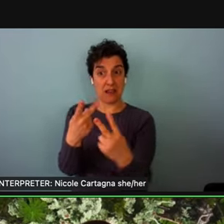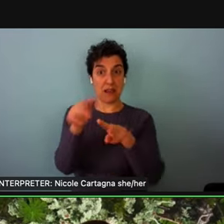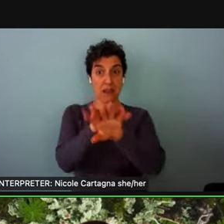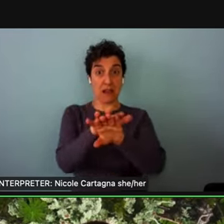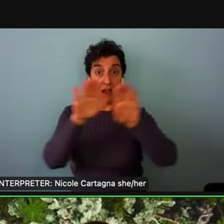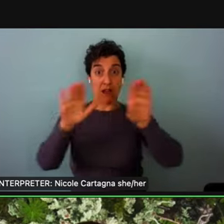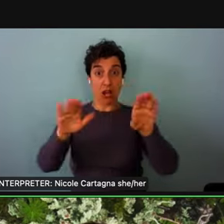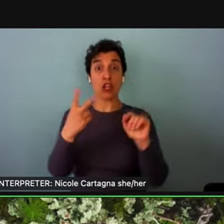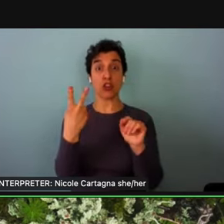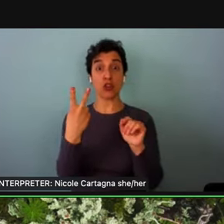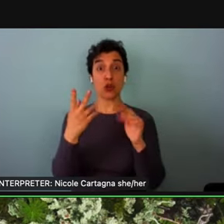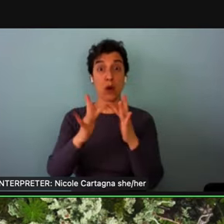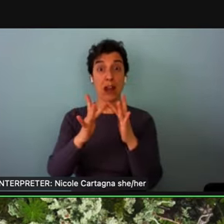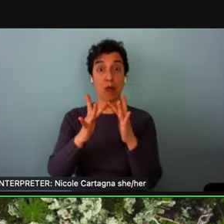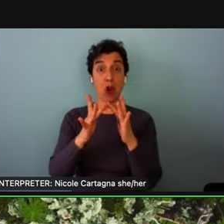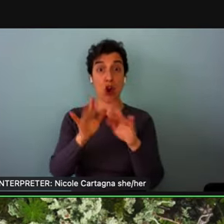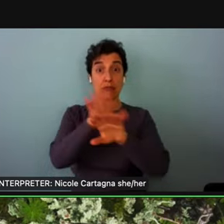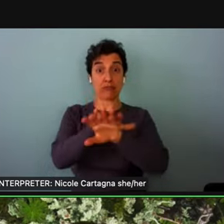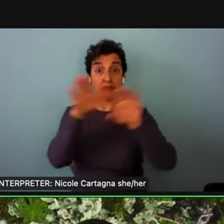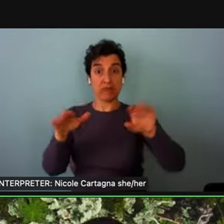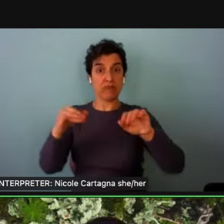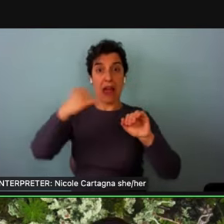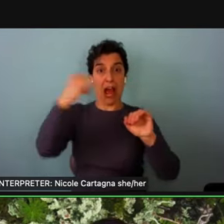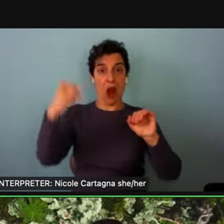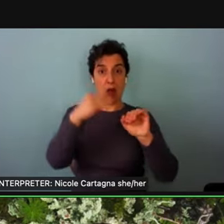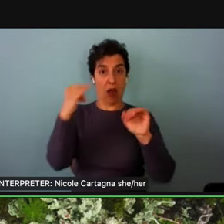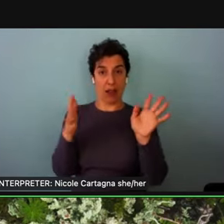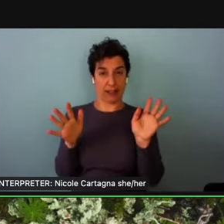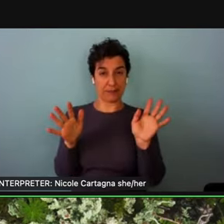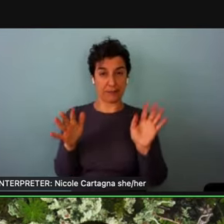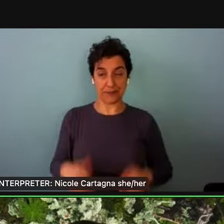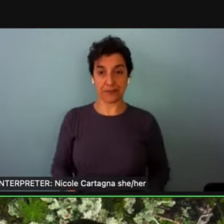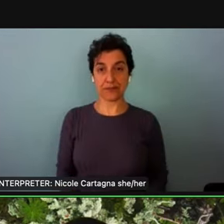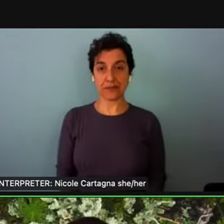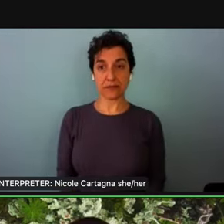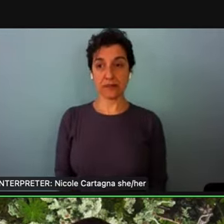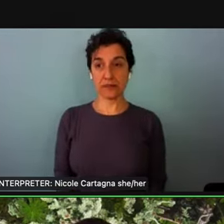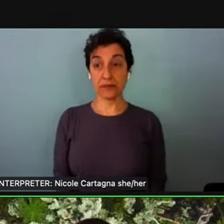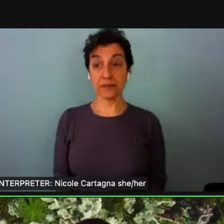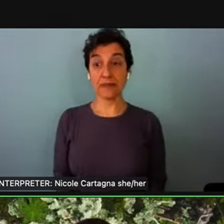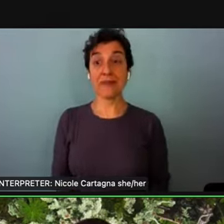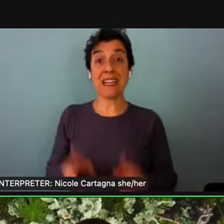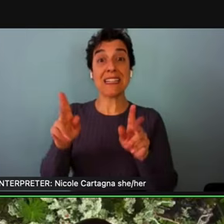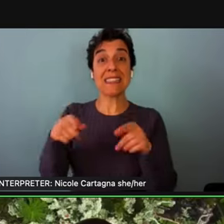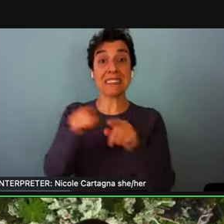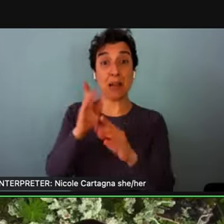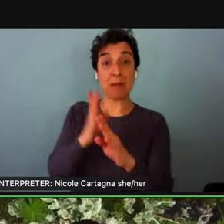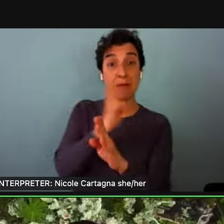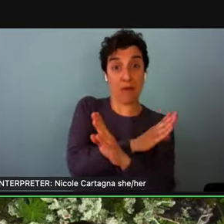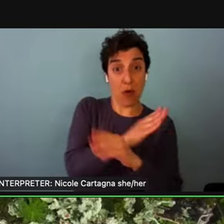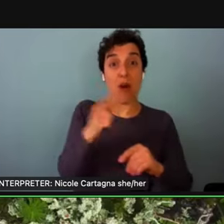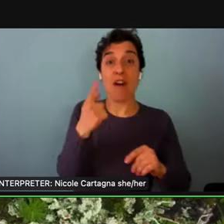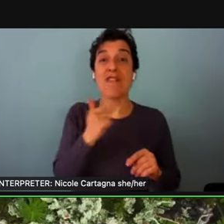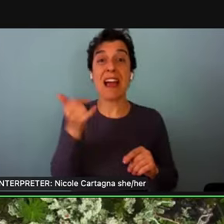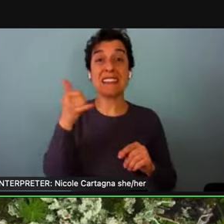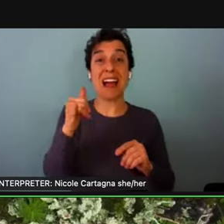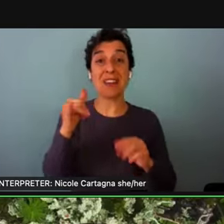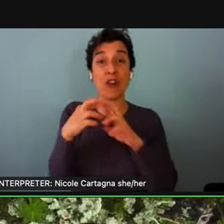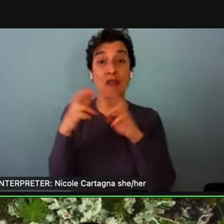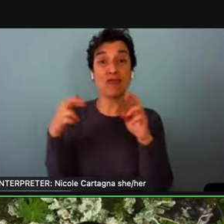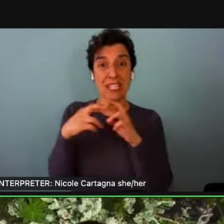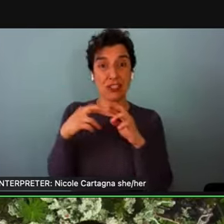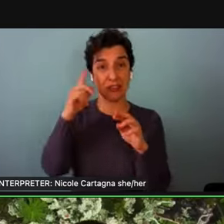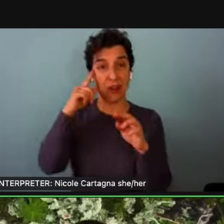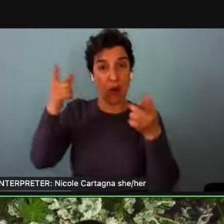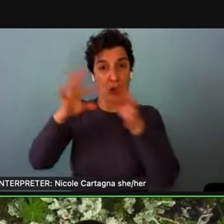two networks and to draw outlines around them. Like before, these red and yellow regions are correlated with